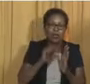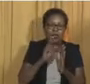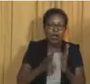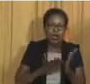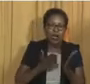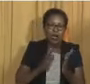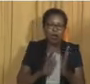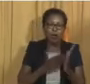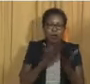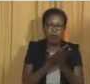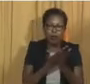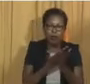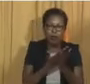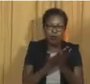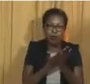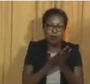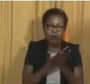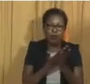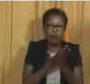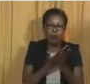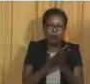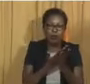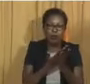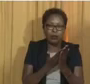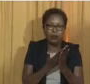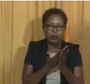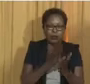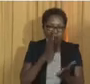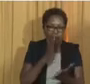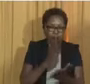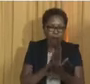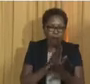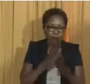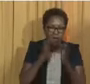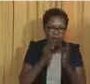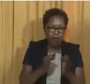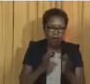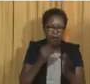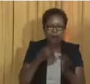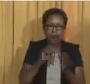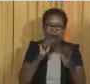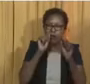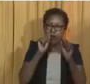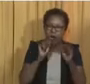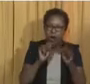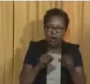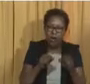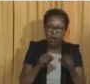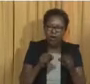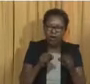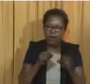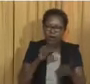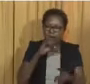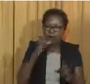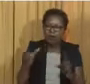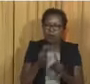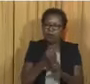are obligated to follow in ascertaining whether to transplant any juridical idea to the